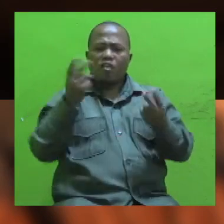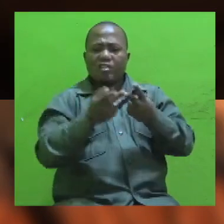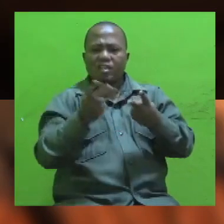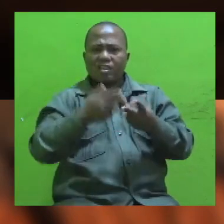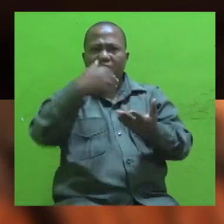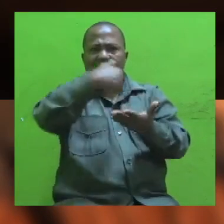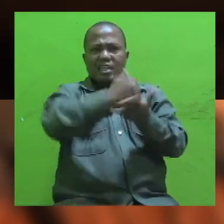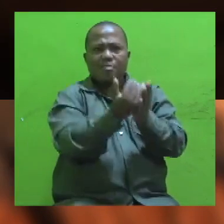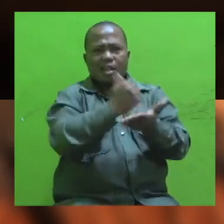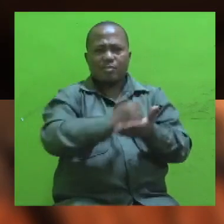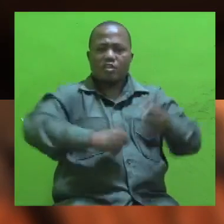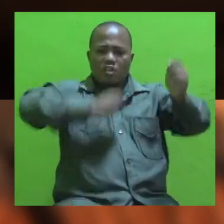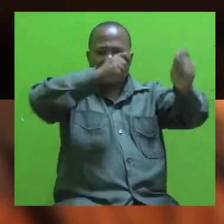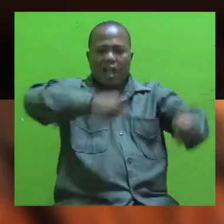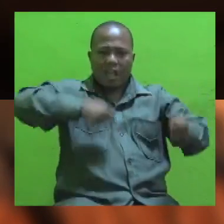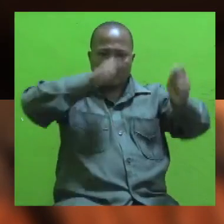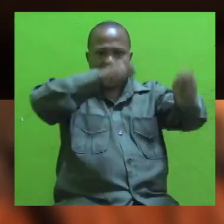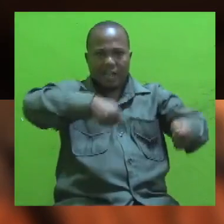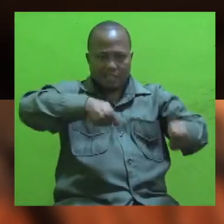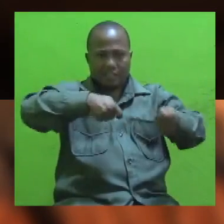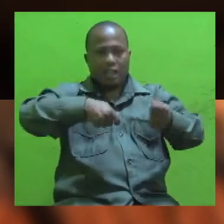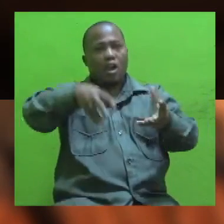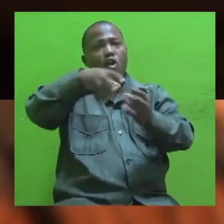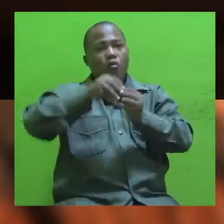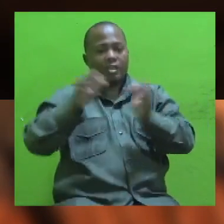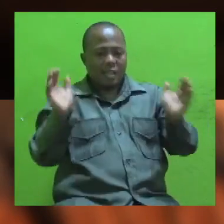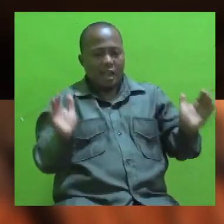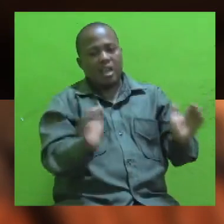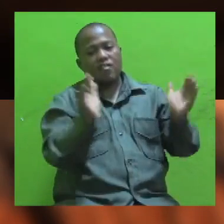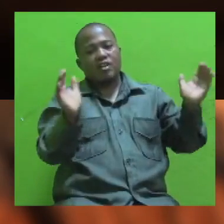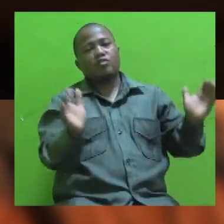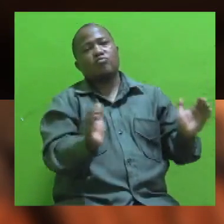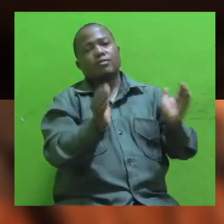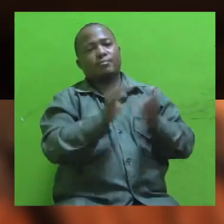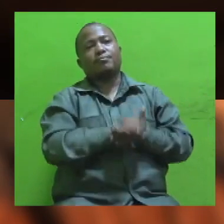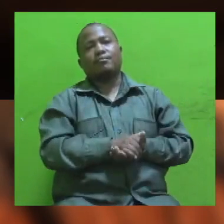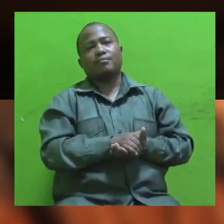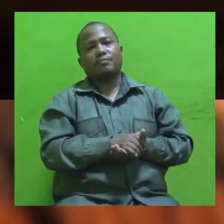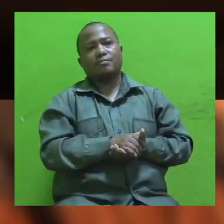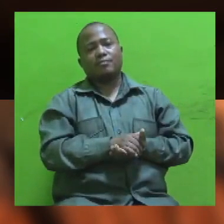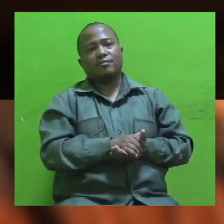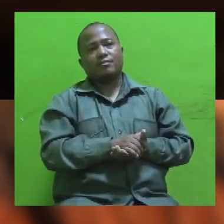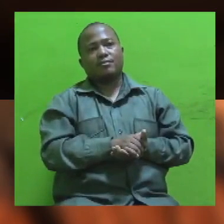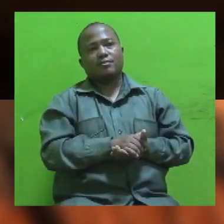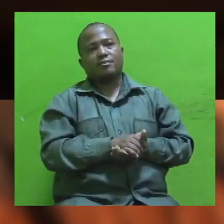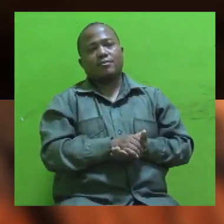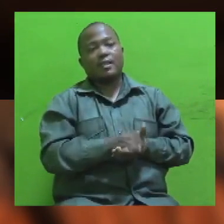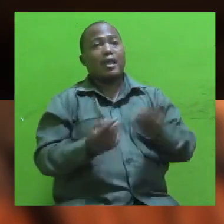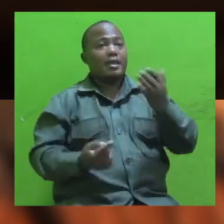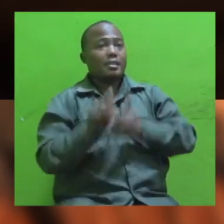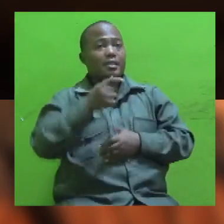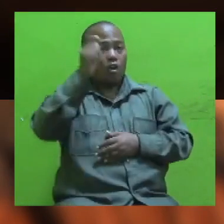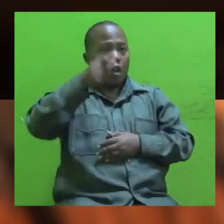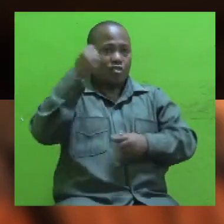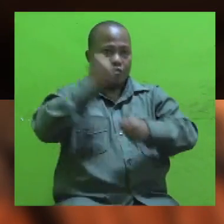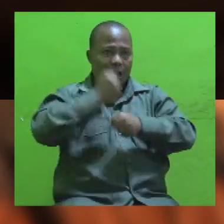of agriculture and livestock, especially the people living in those areas and considering or doing maybe those activities